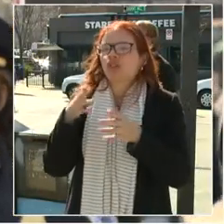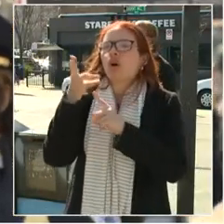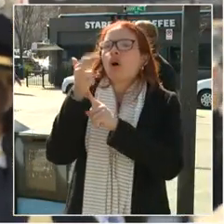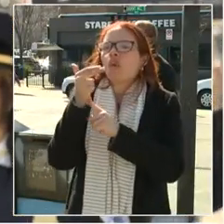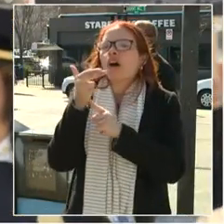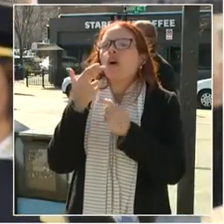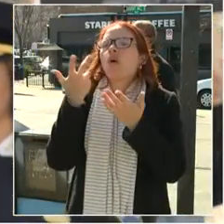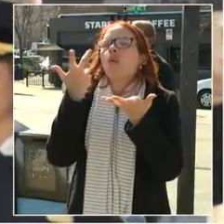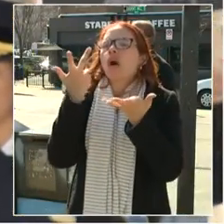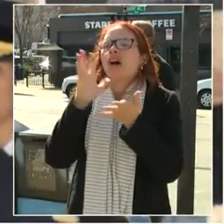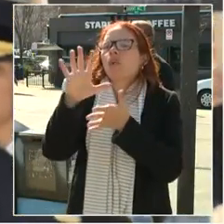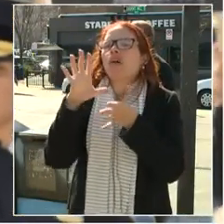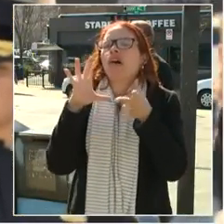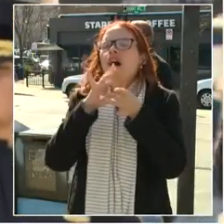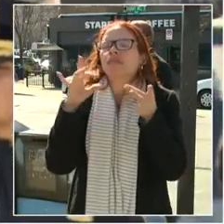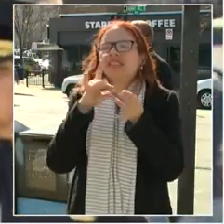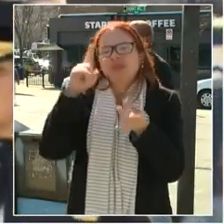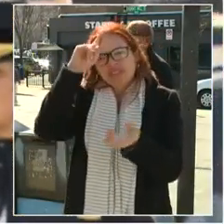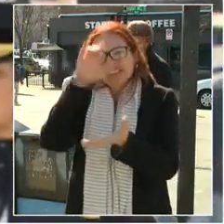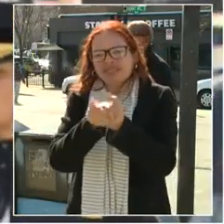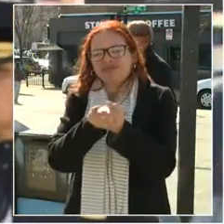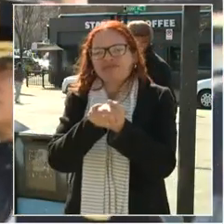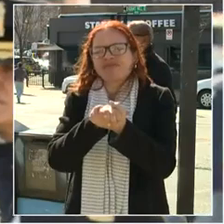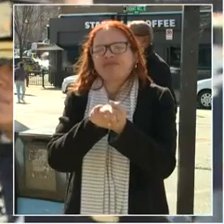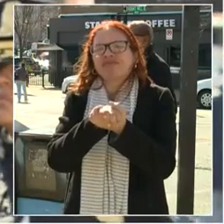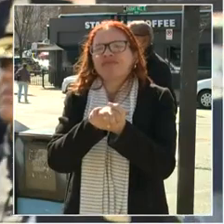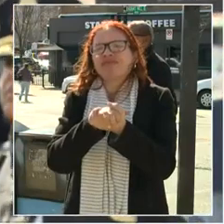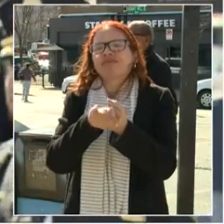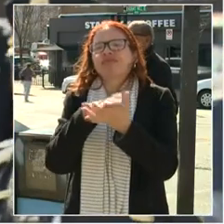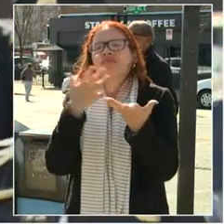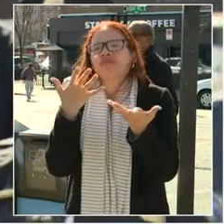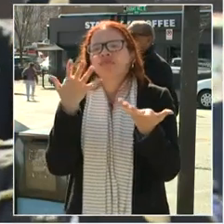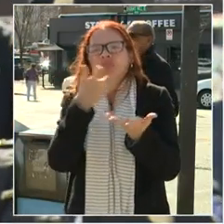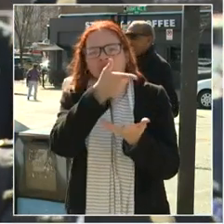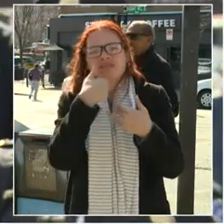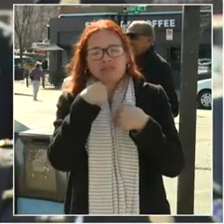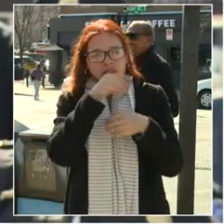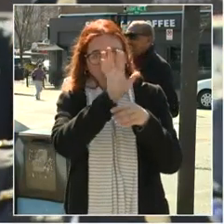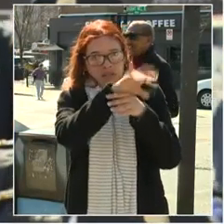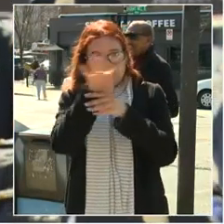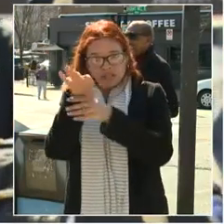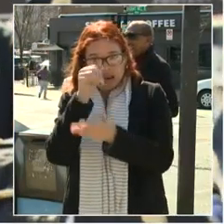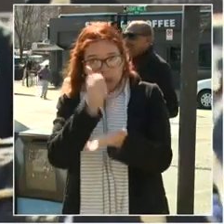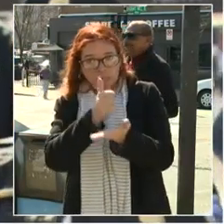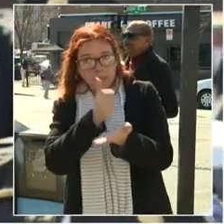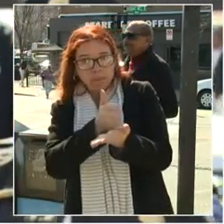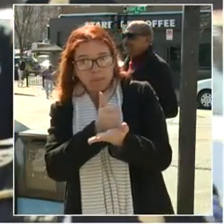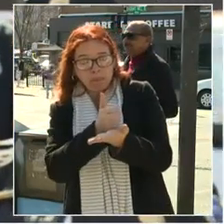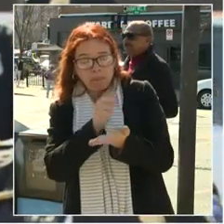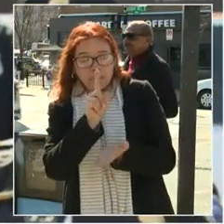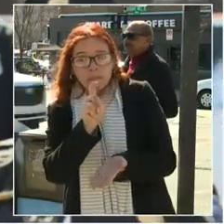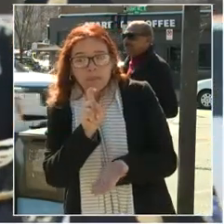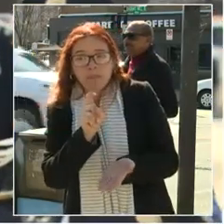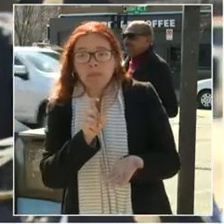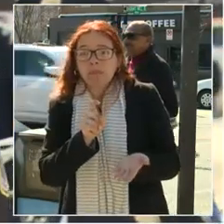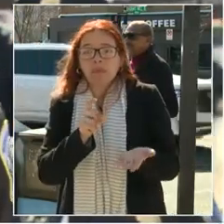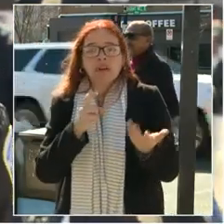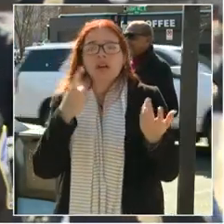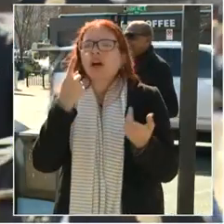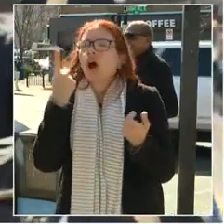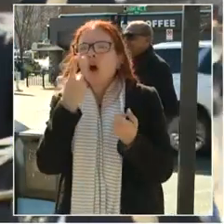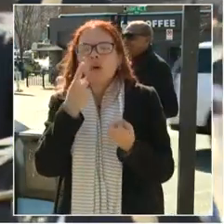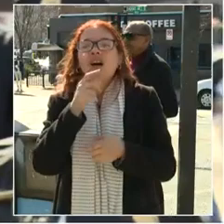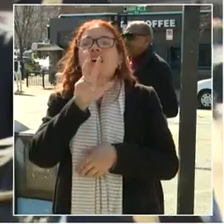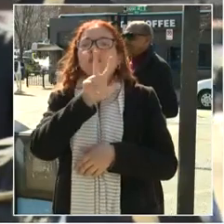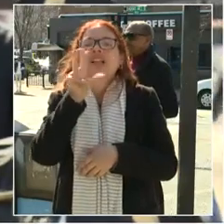believe that giving over security footage or actually helping is like, you know, I deal with it all the time. A lot of your 3D officers come